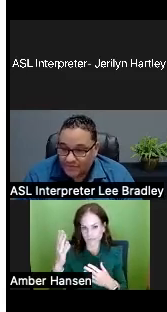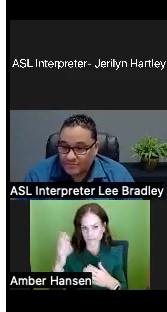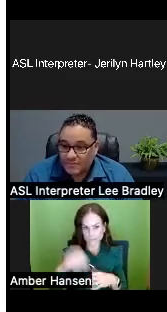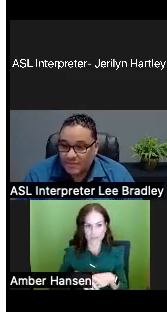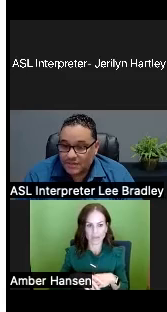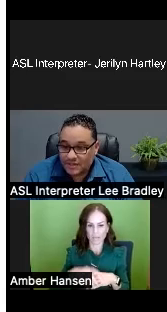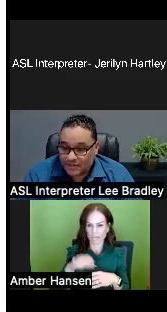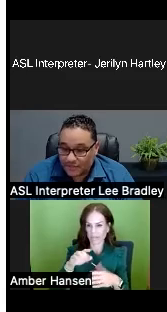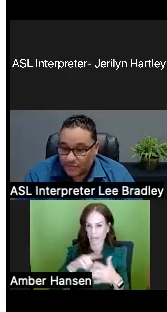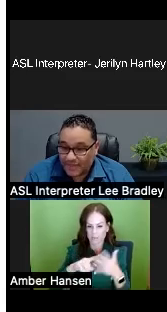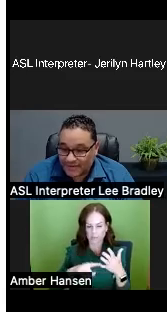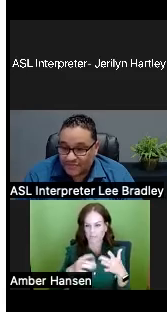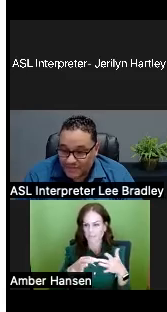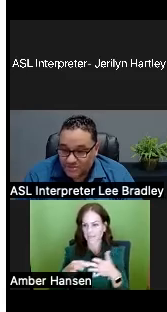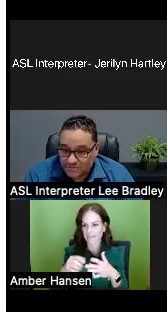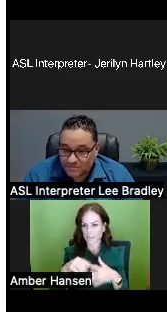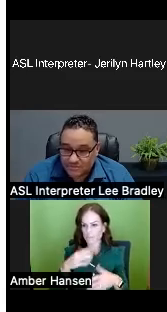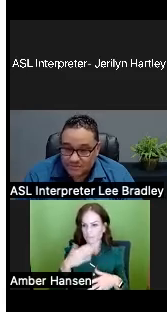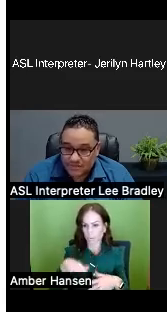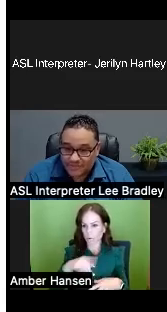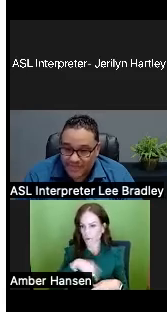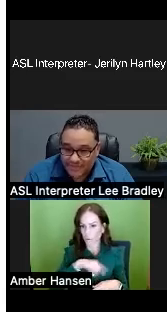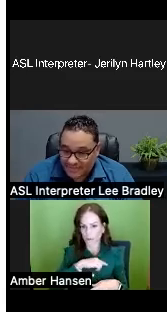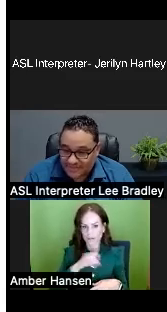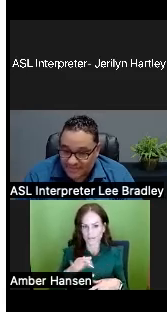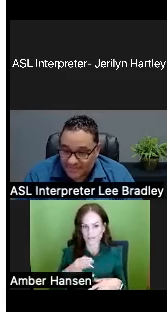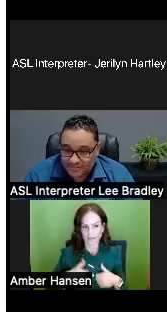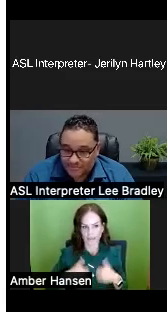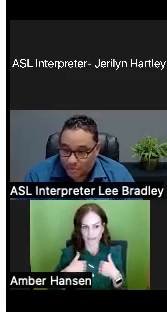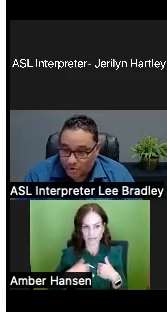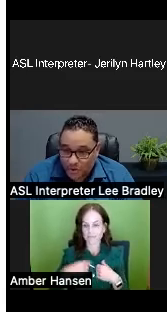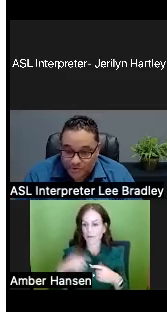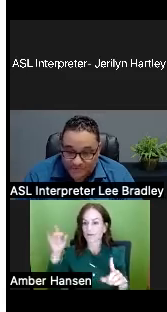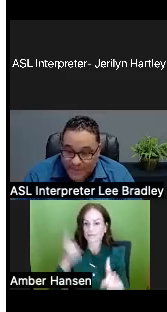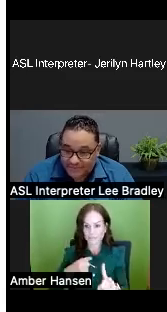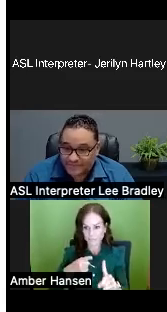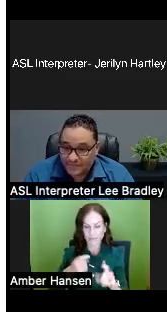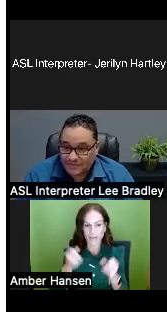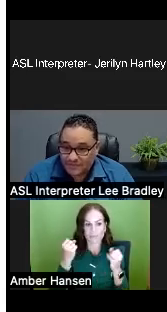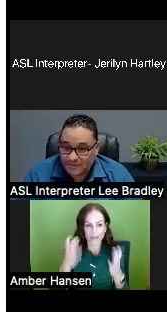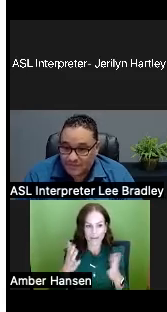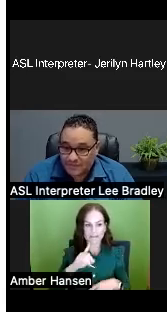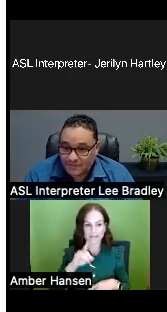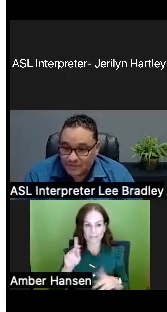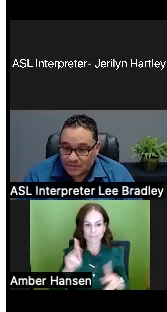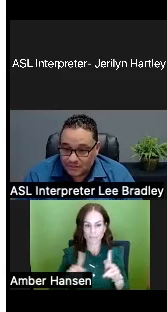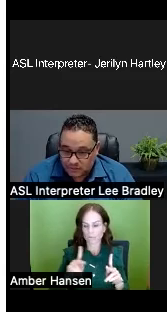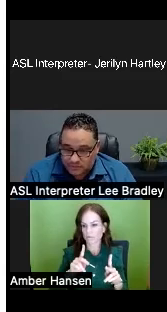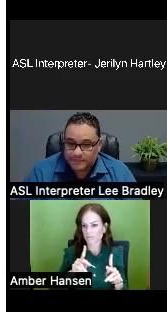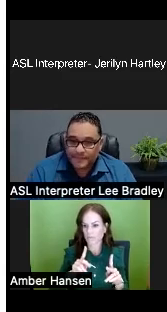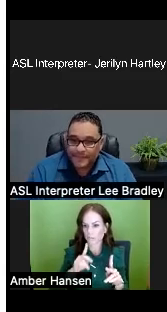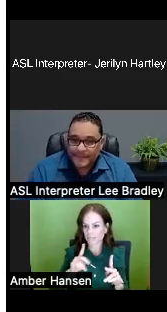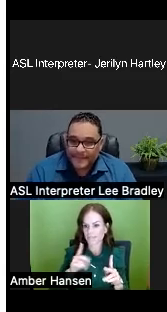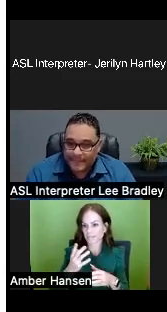healthcare, and other related information. And that leads then to poor quality of life.